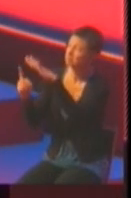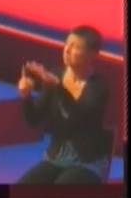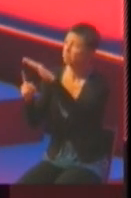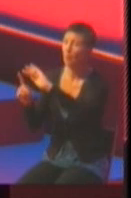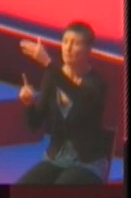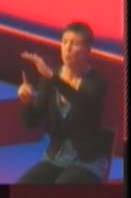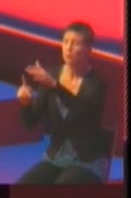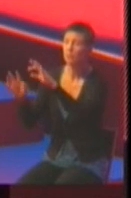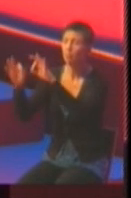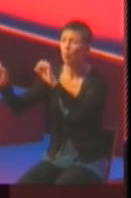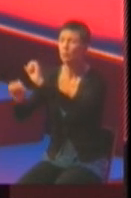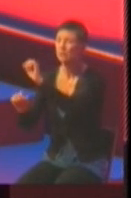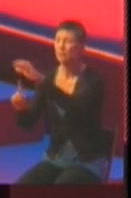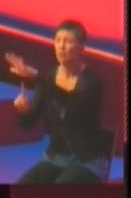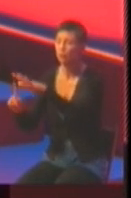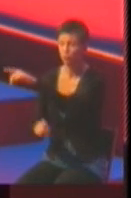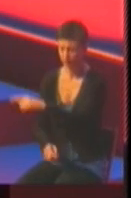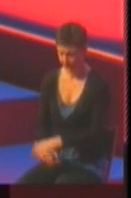borders of their country.